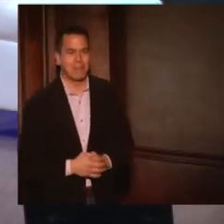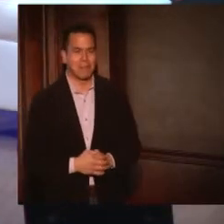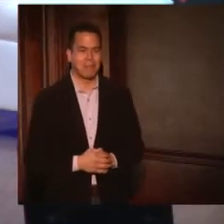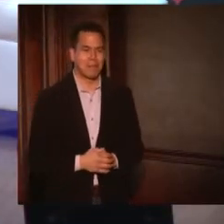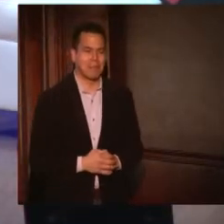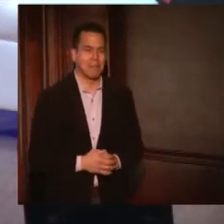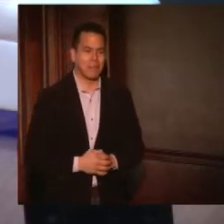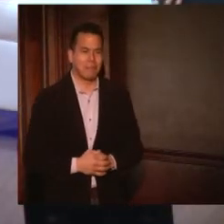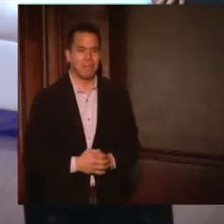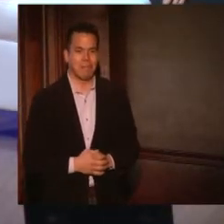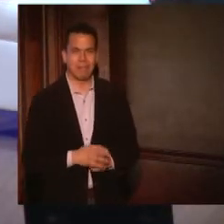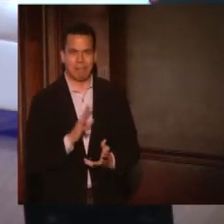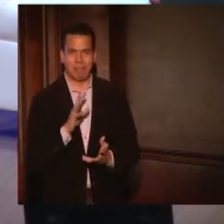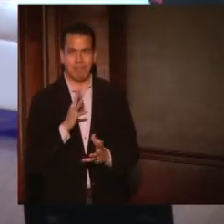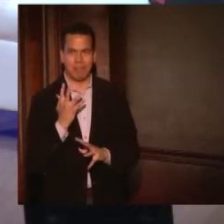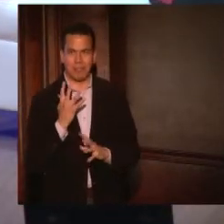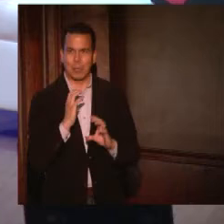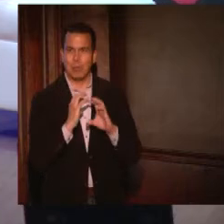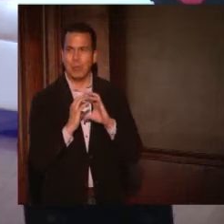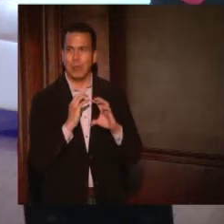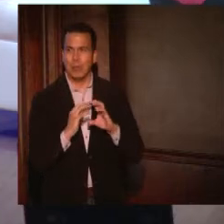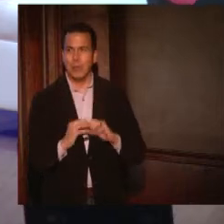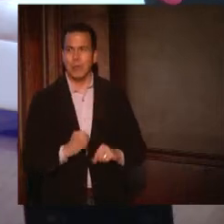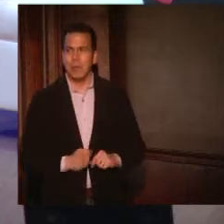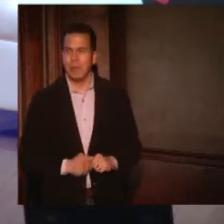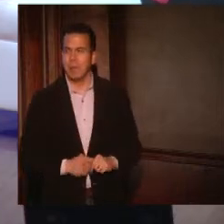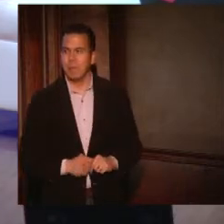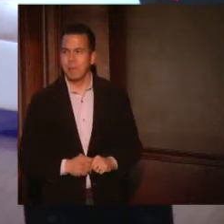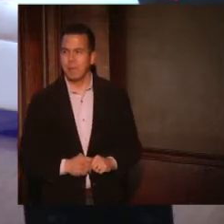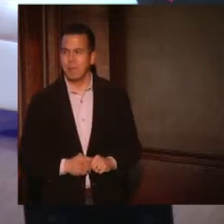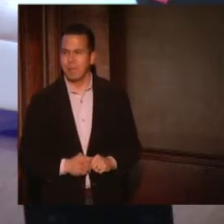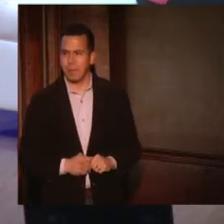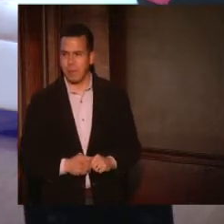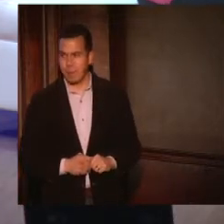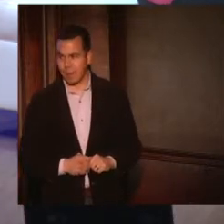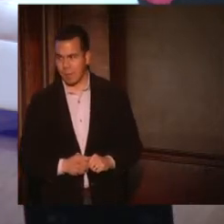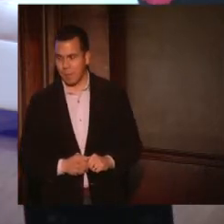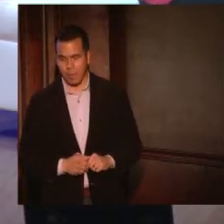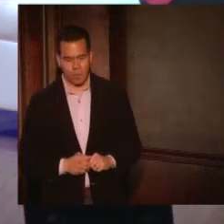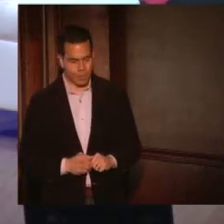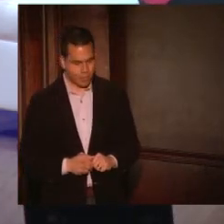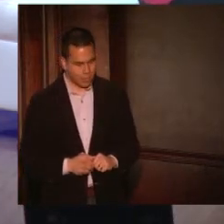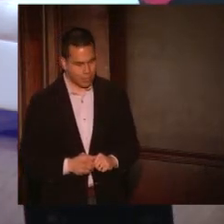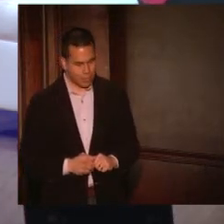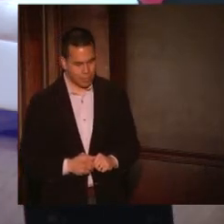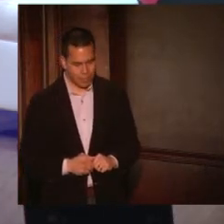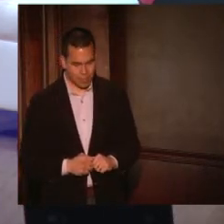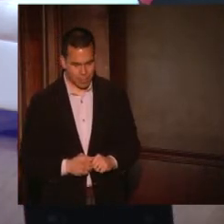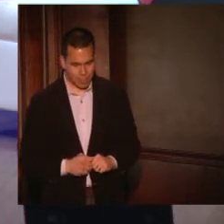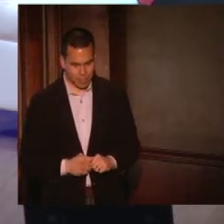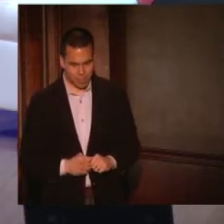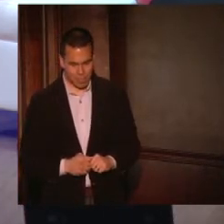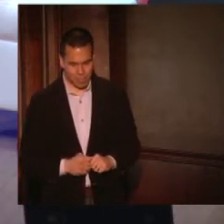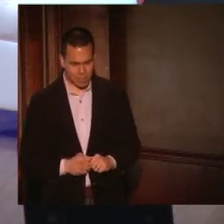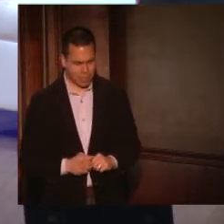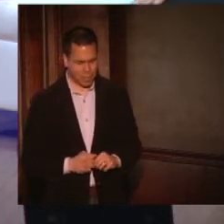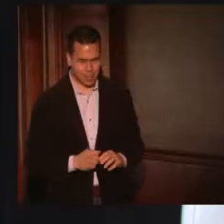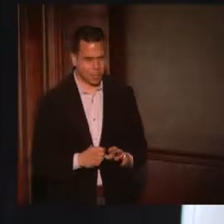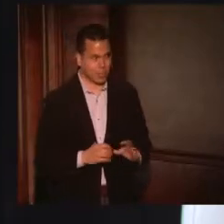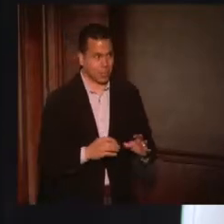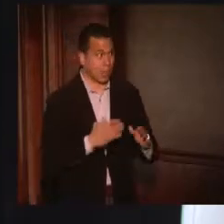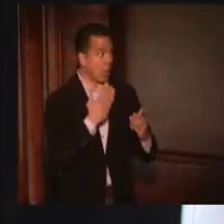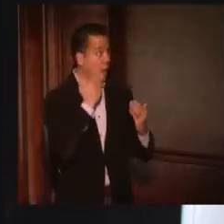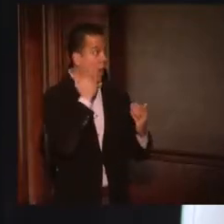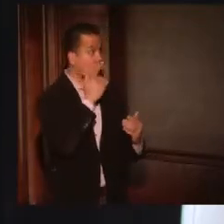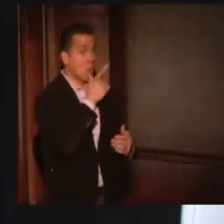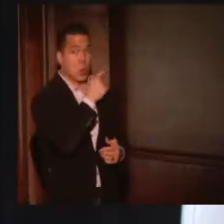Maybe we should invite her here. I know. It sounds like an interesting conversation. Yeah. Whoever you are, please come and